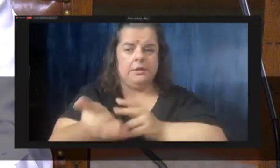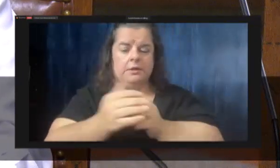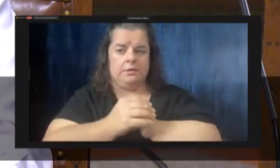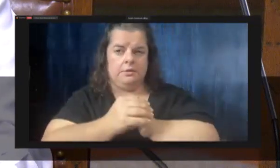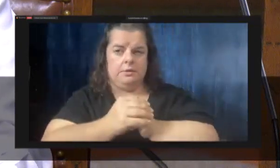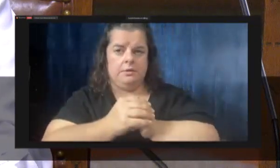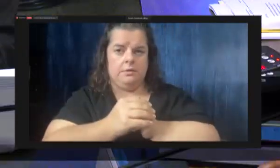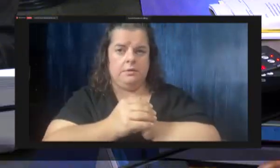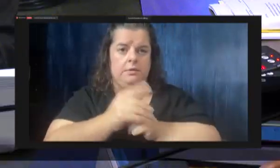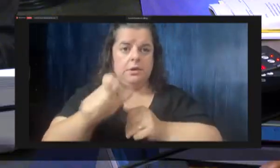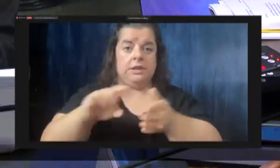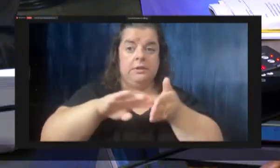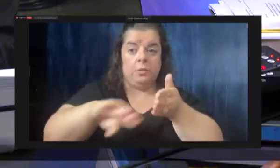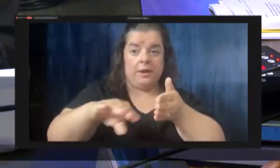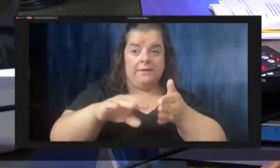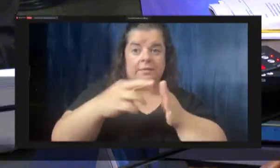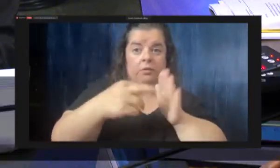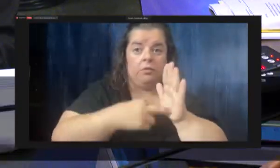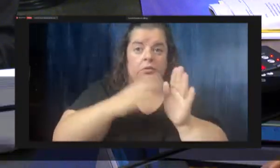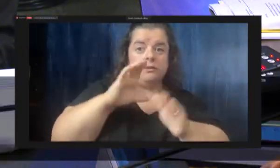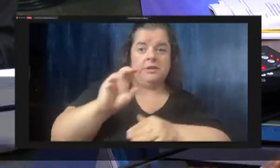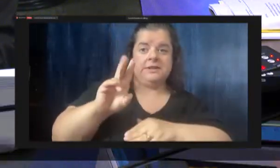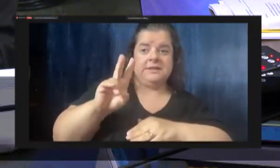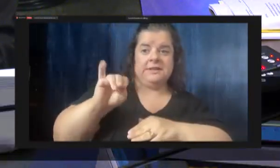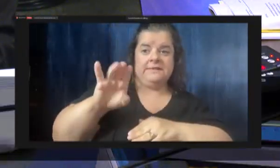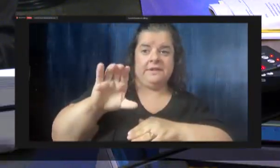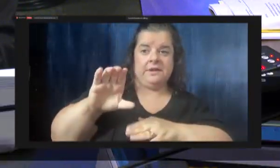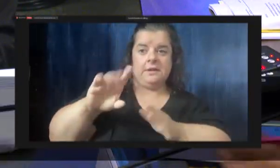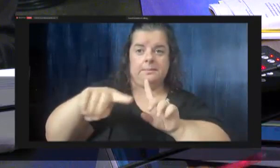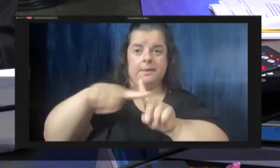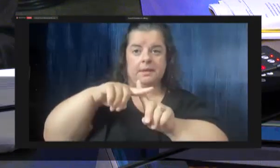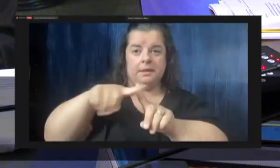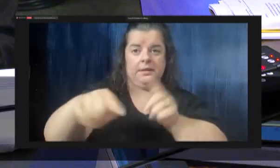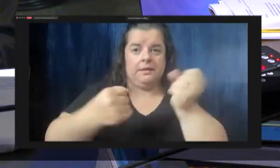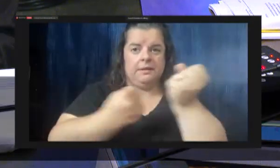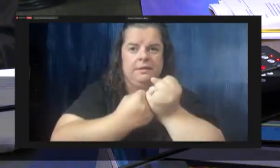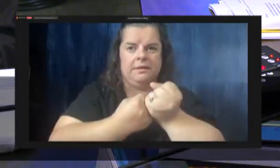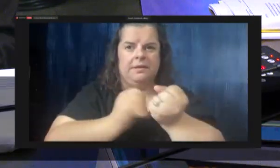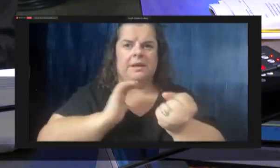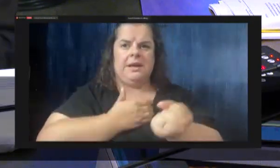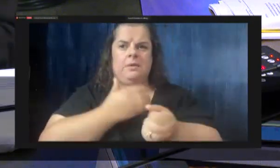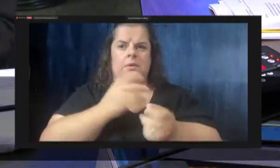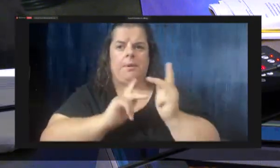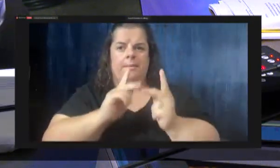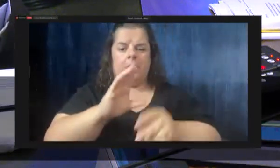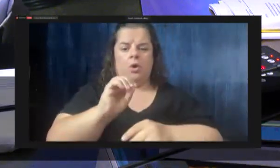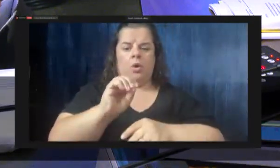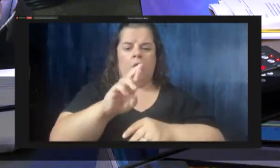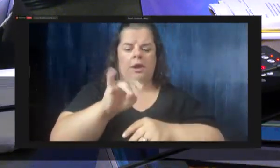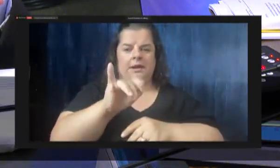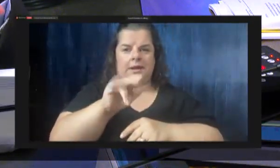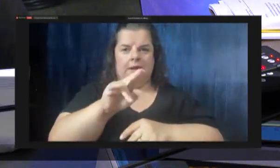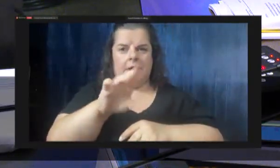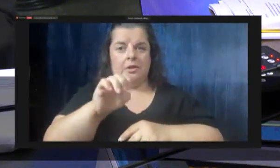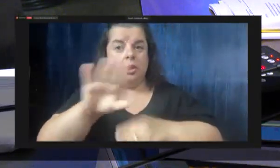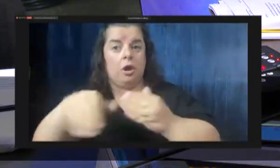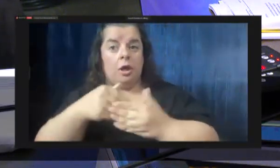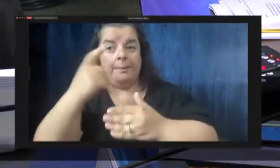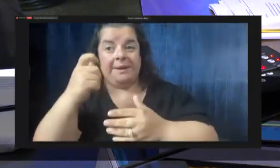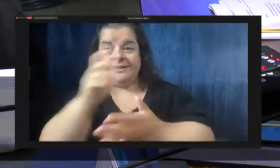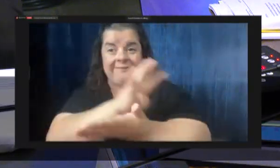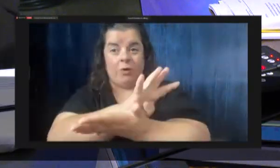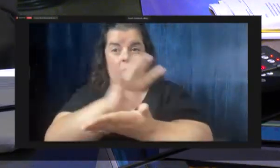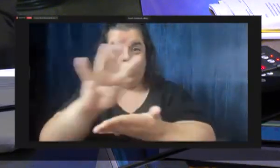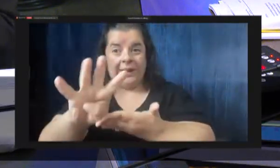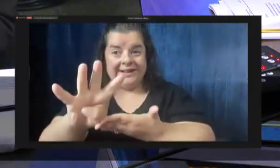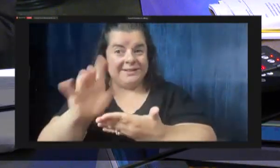need to waive the rules for Civic Plus, which supports our code of ordinances. And all of these are because it's been 4 weeks that we haven't